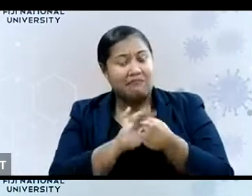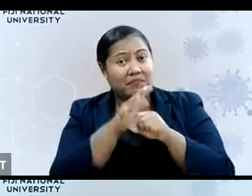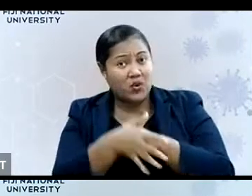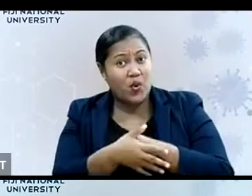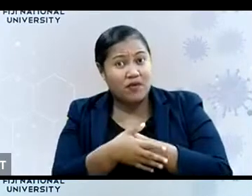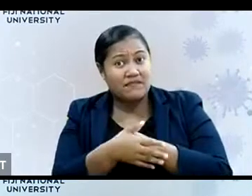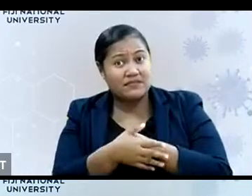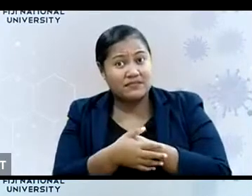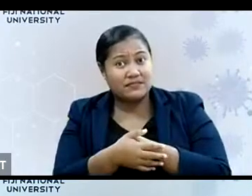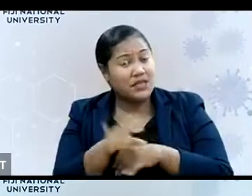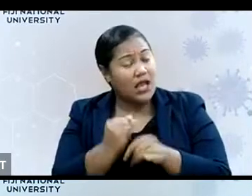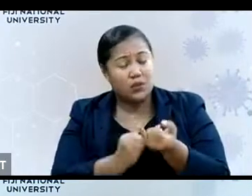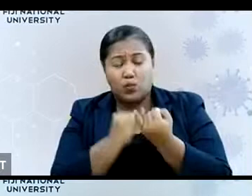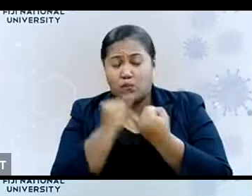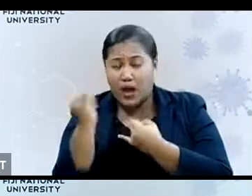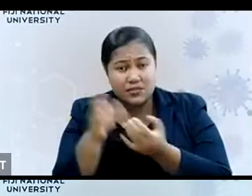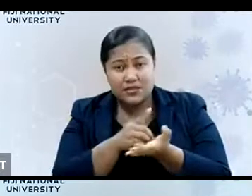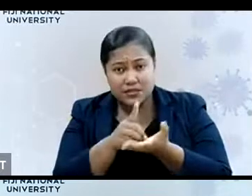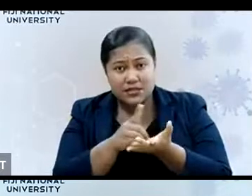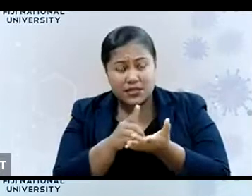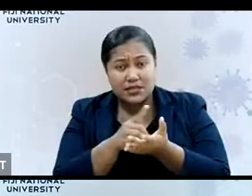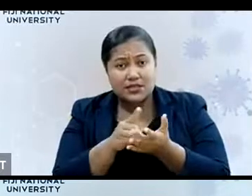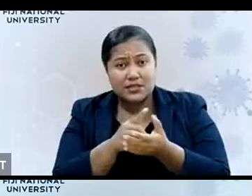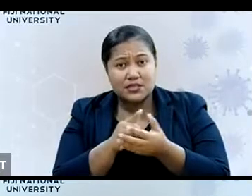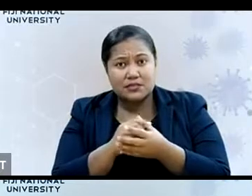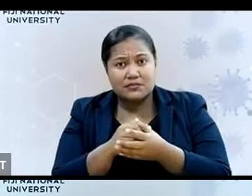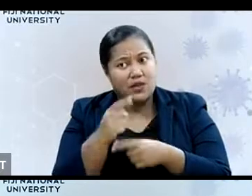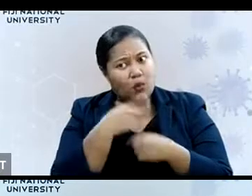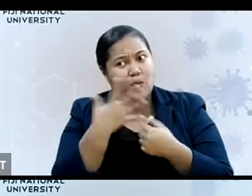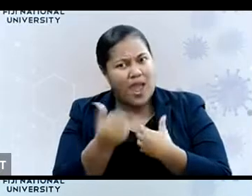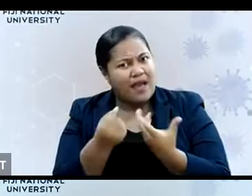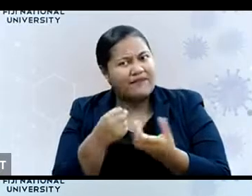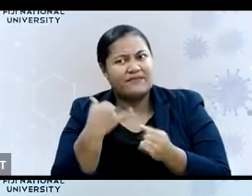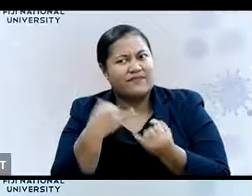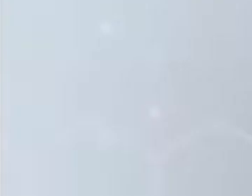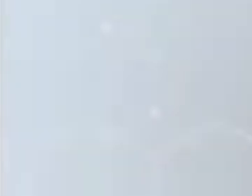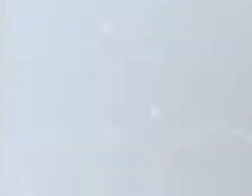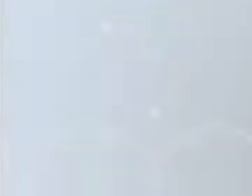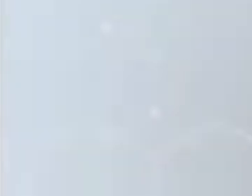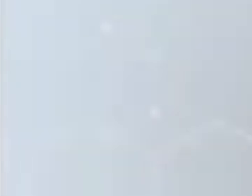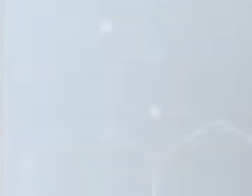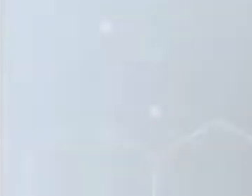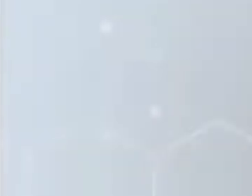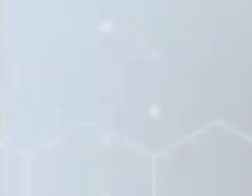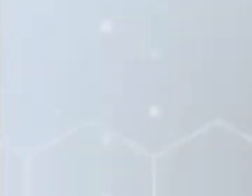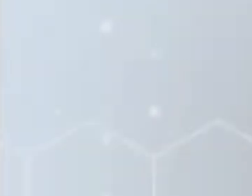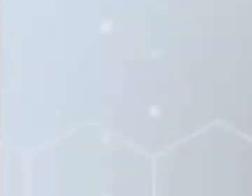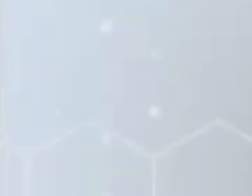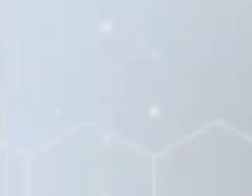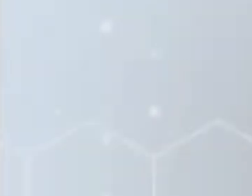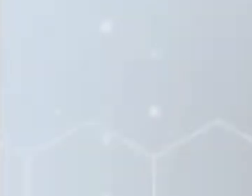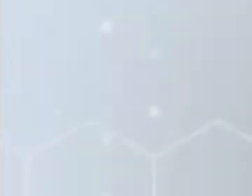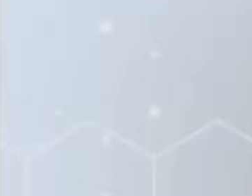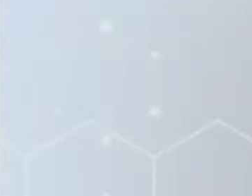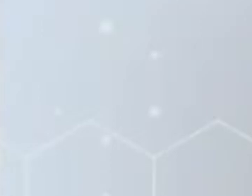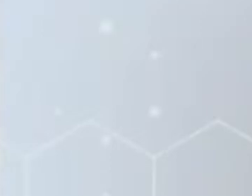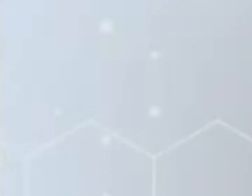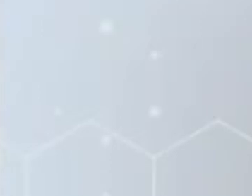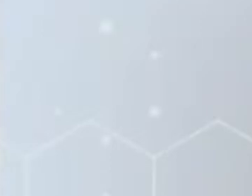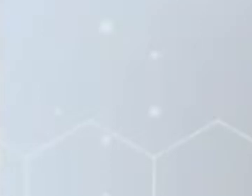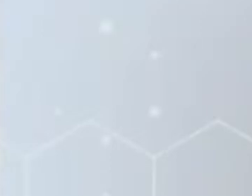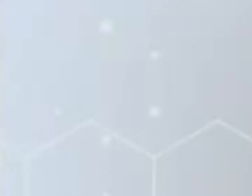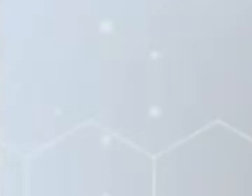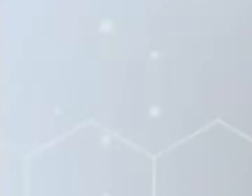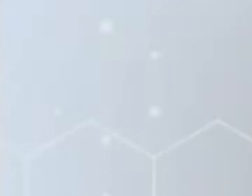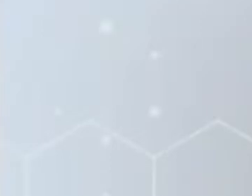COVID-19 is a severe disease, that we have very effective vaccines, including the AstraZeneca vaccine, which is the one that's being